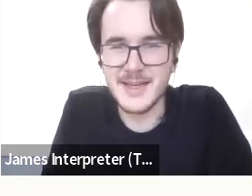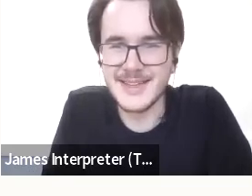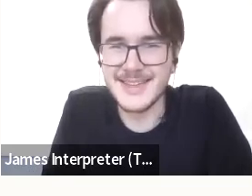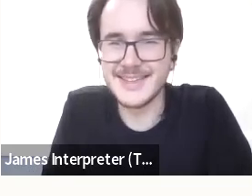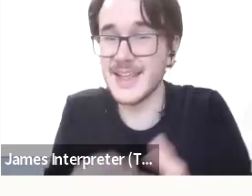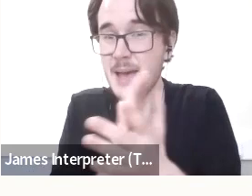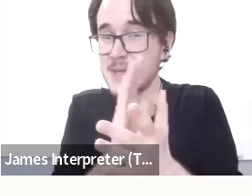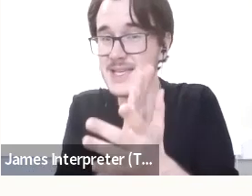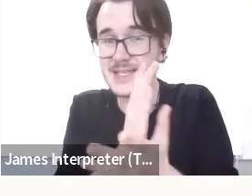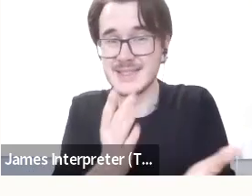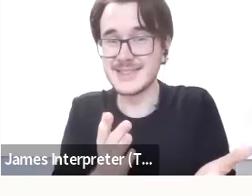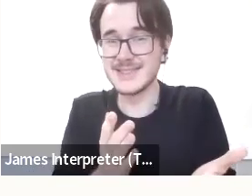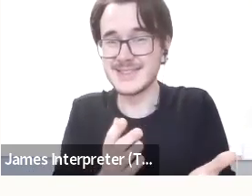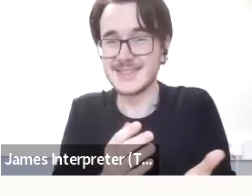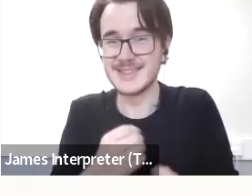Happy?